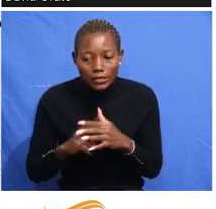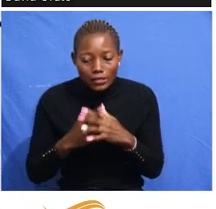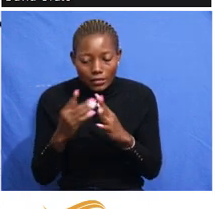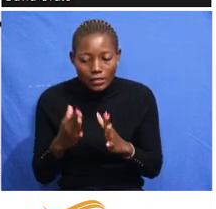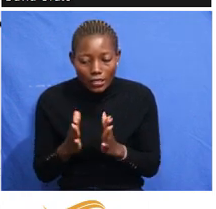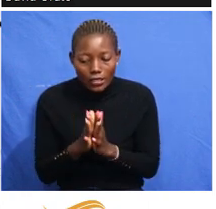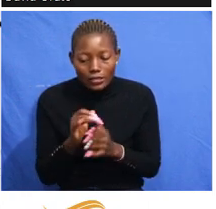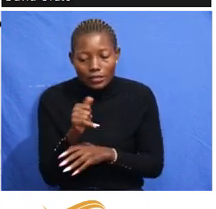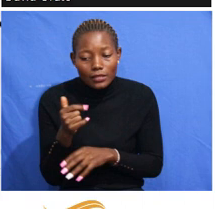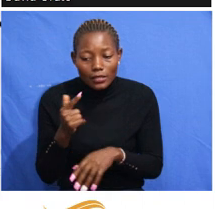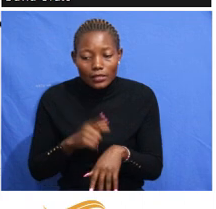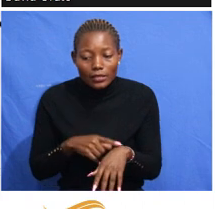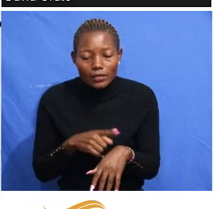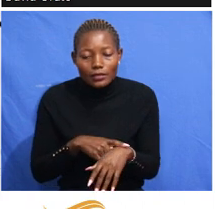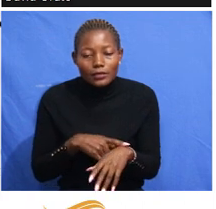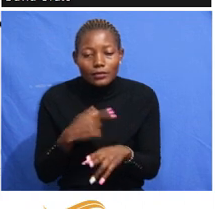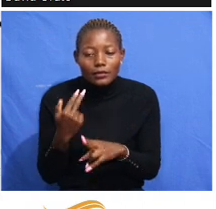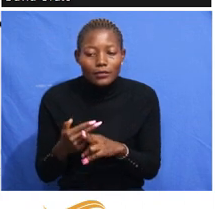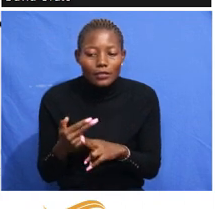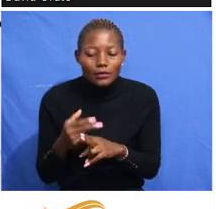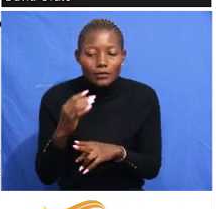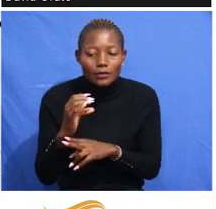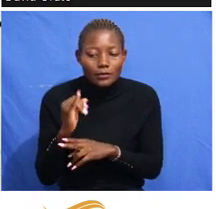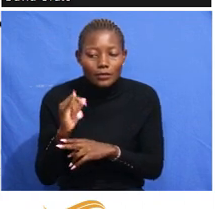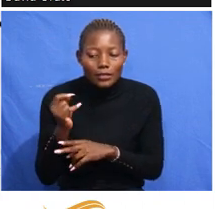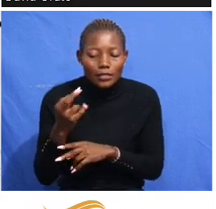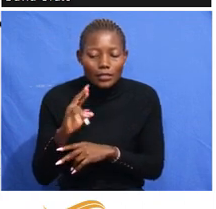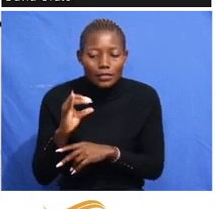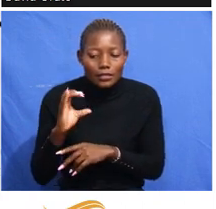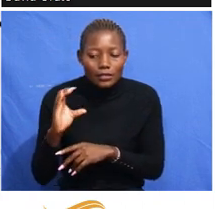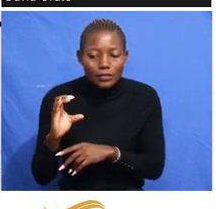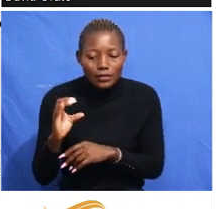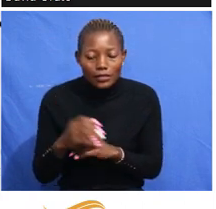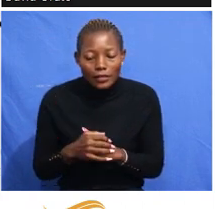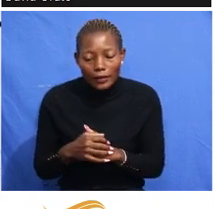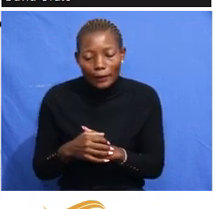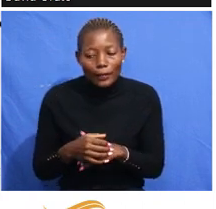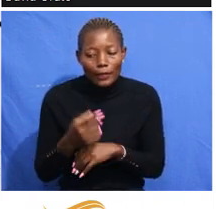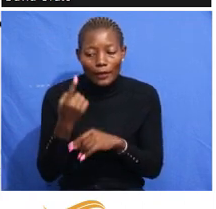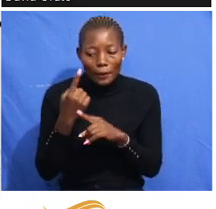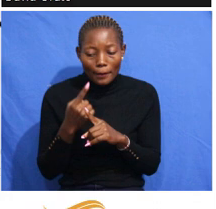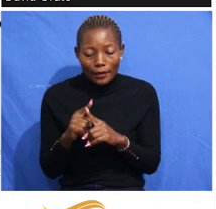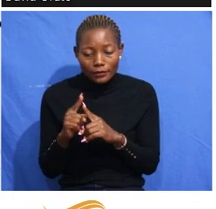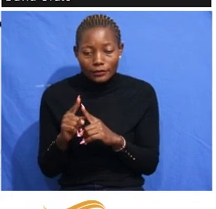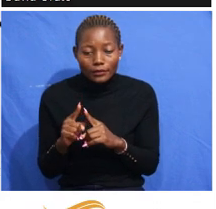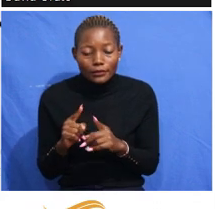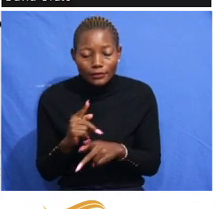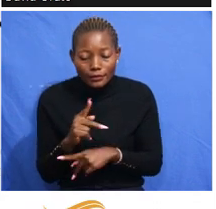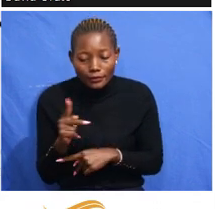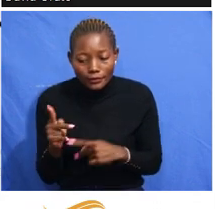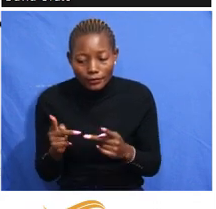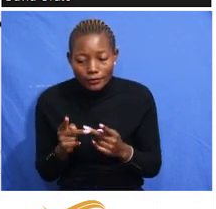sometimes it's also referred to as the citric acid cycle. Okay, but it is the cycle, it is the process